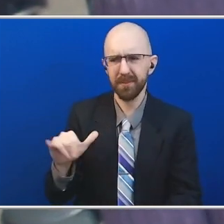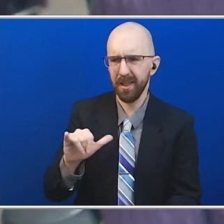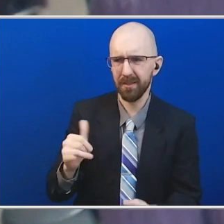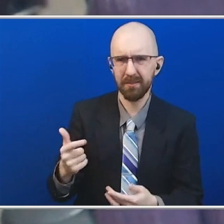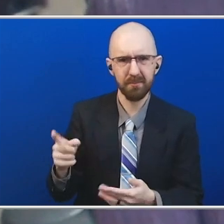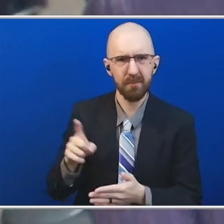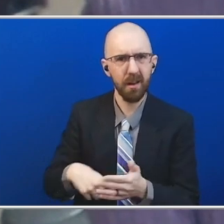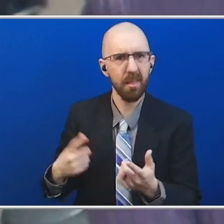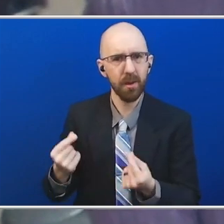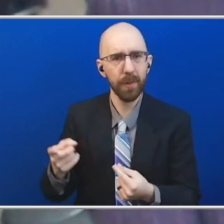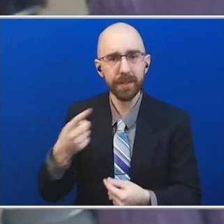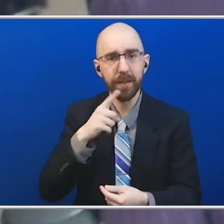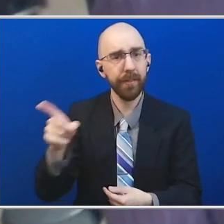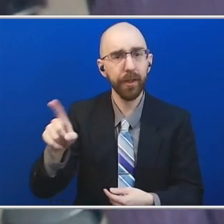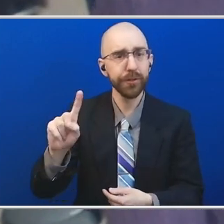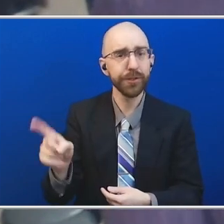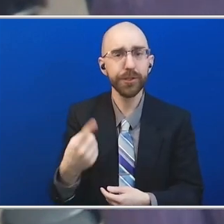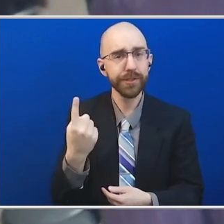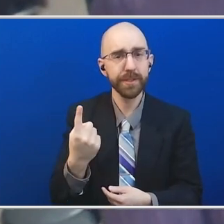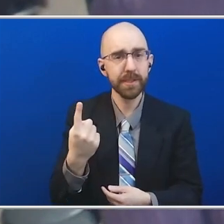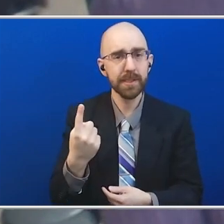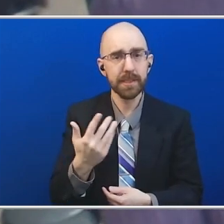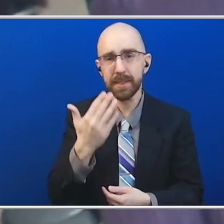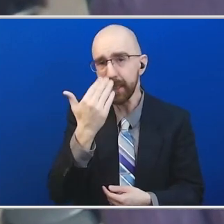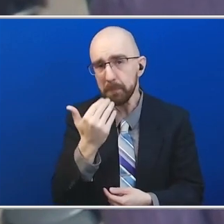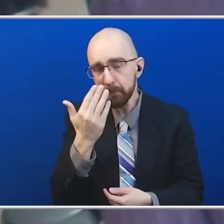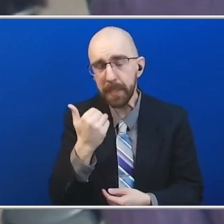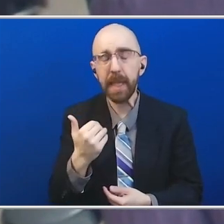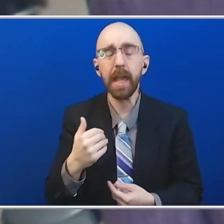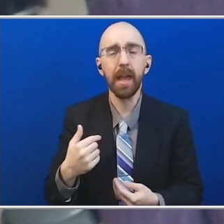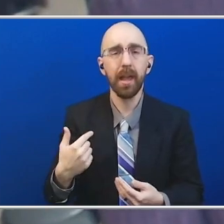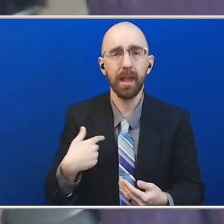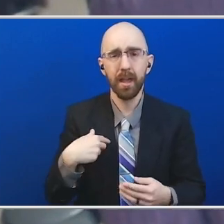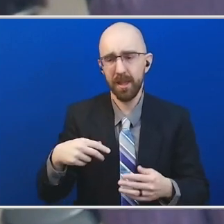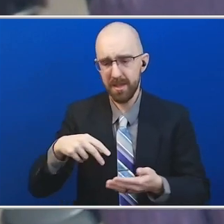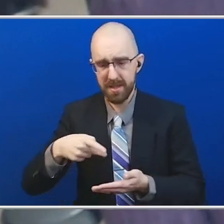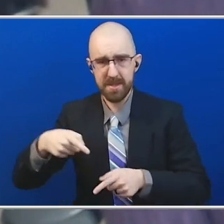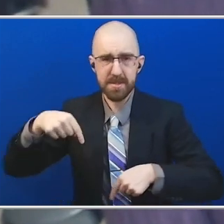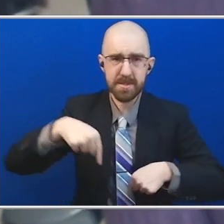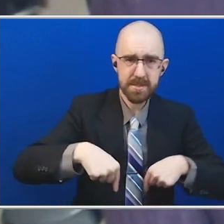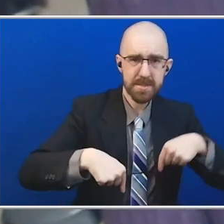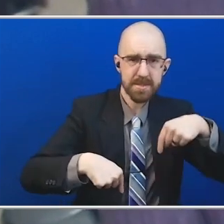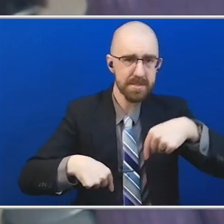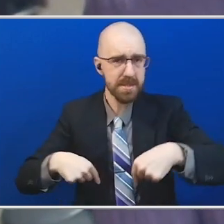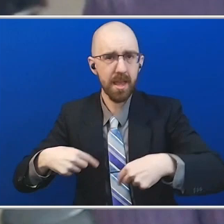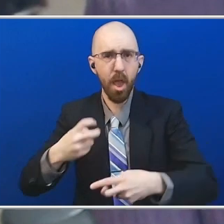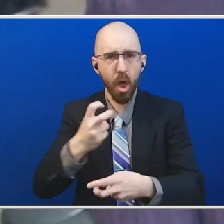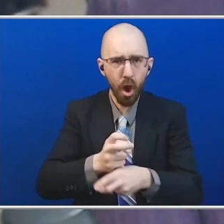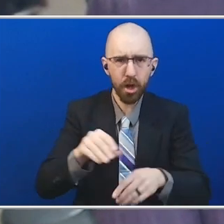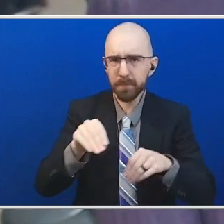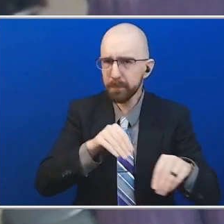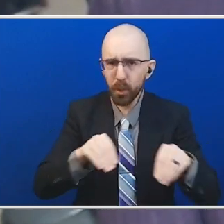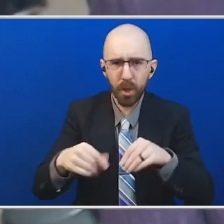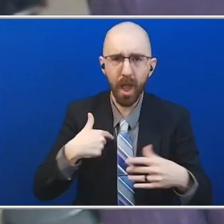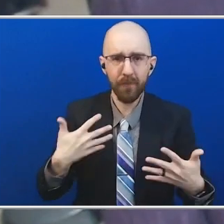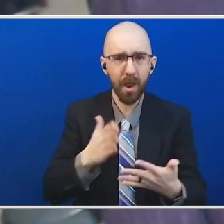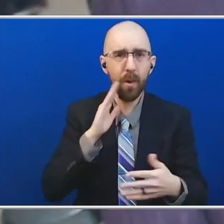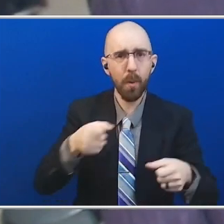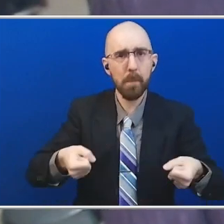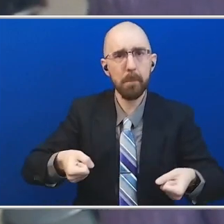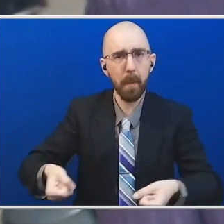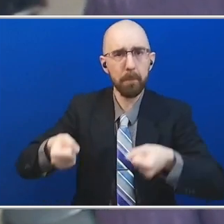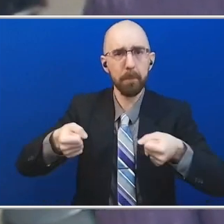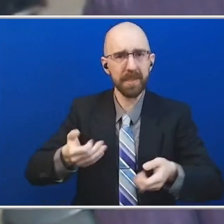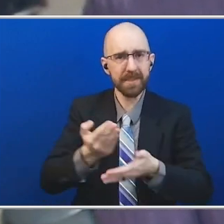said, they're sleeping. I can hardly get around in my walker because I'm afraid I'm gonna bump into somebody. And